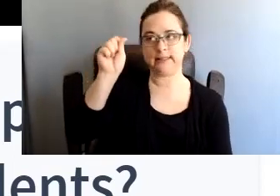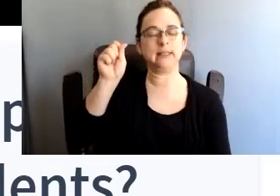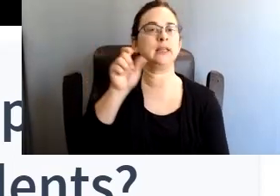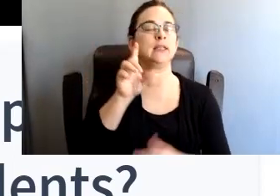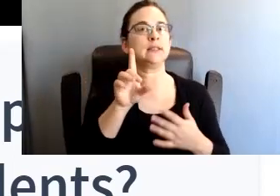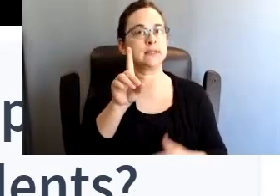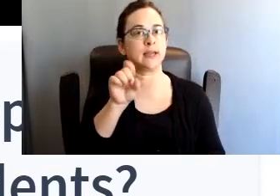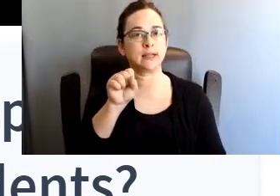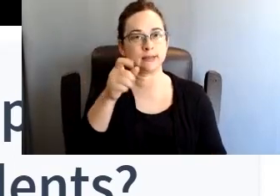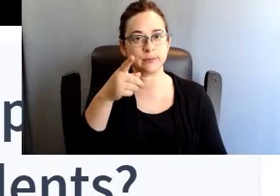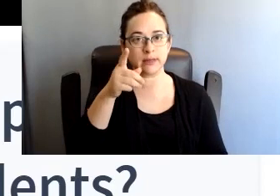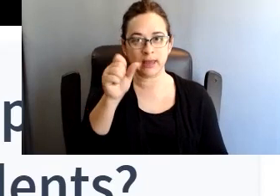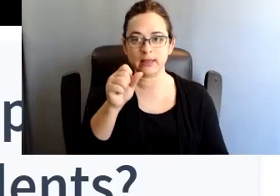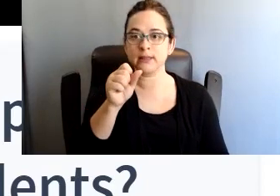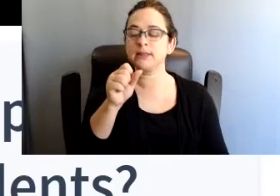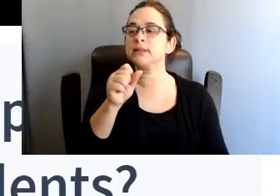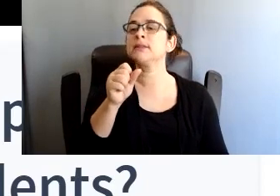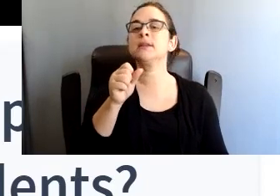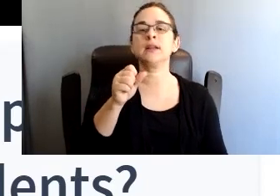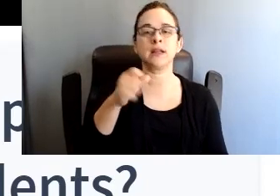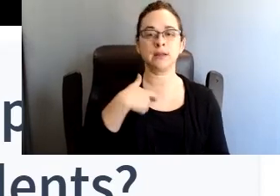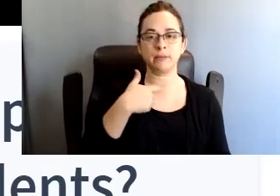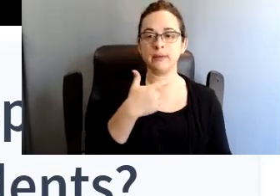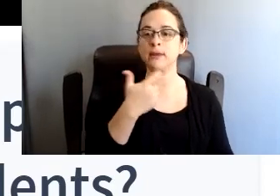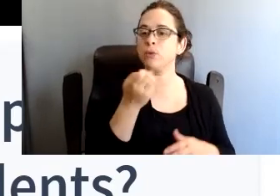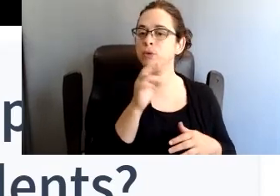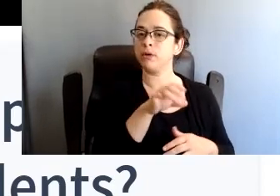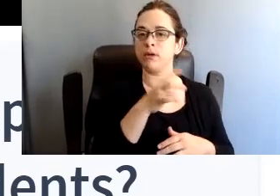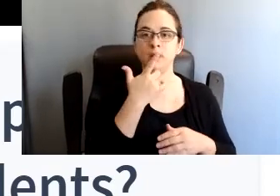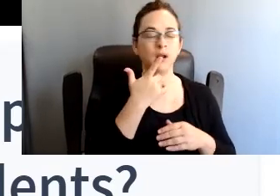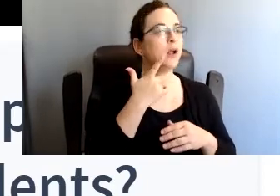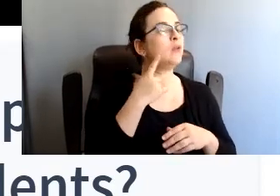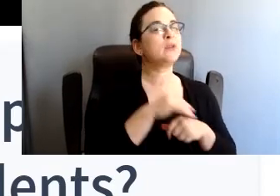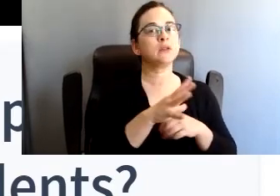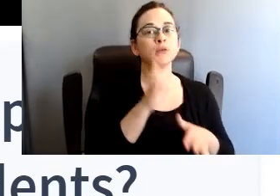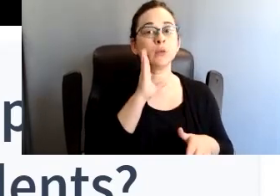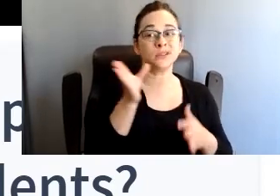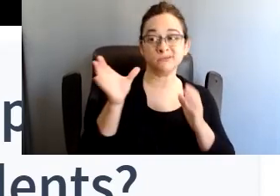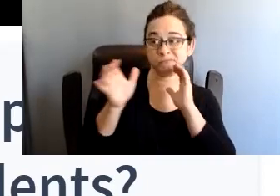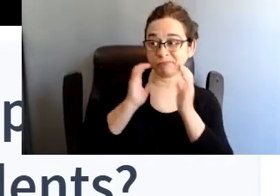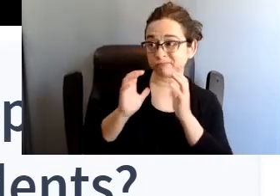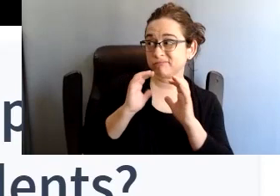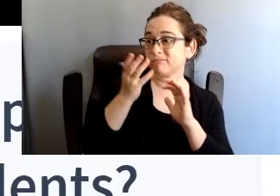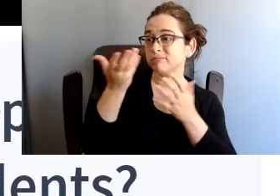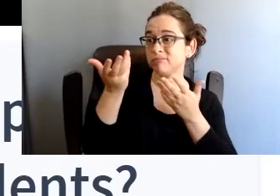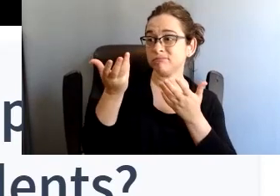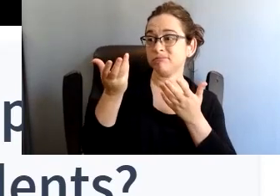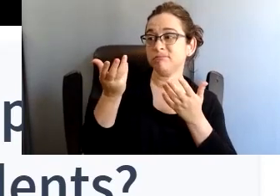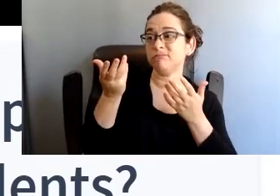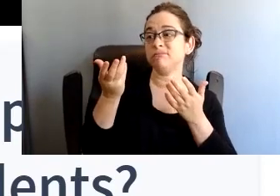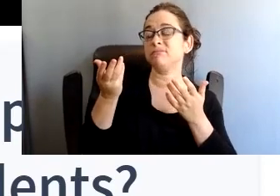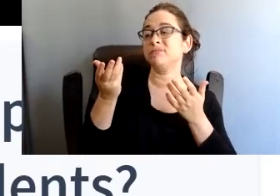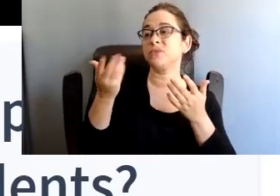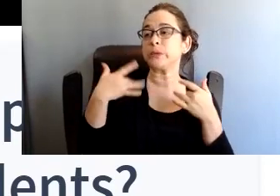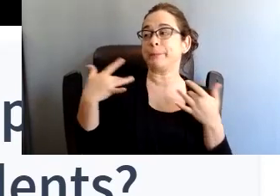that myself and the other counselor will communicate to say like, hey, like what's going on? Like, because there's gonna be students that aren't gonna really connect with